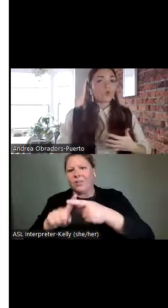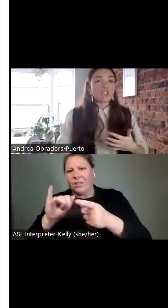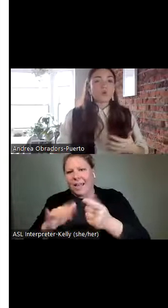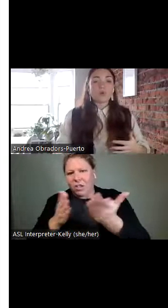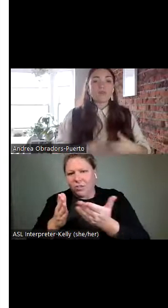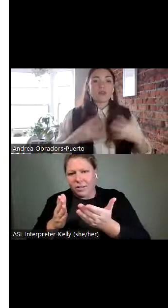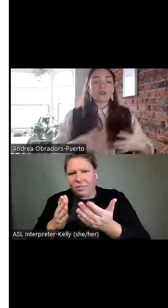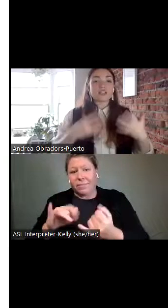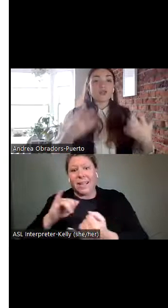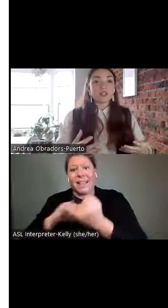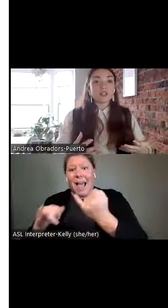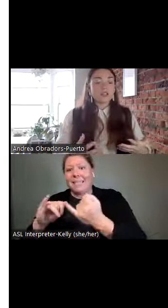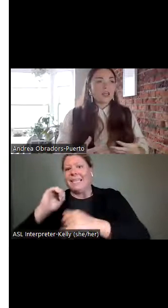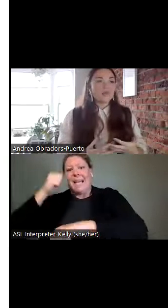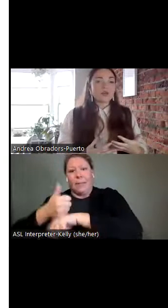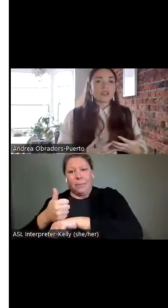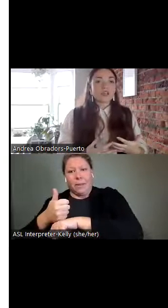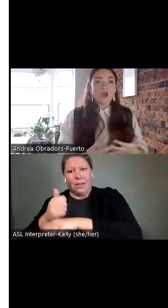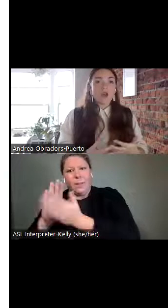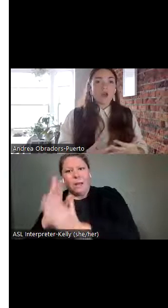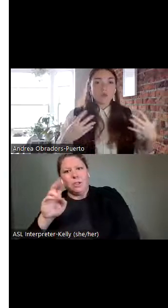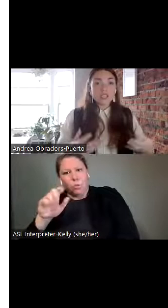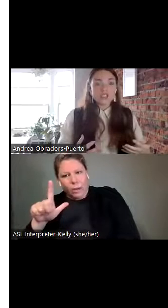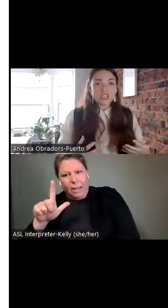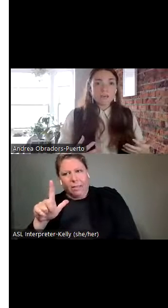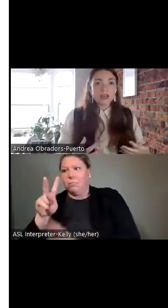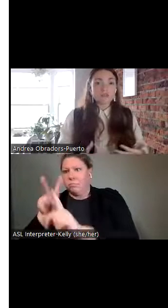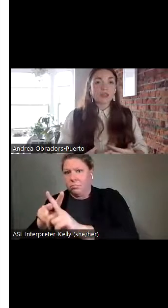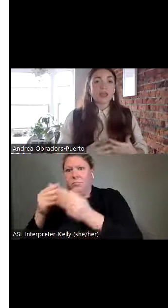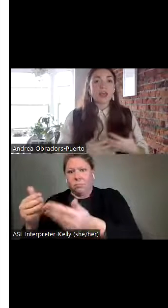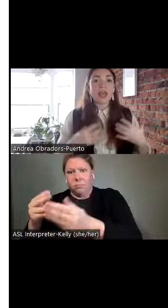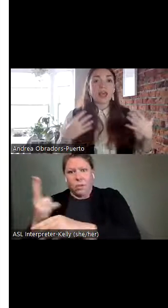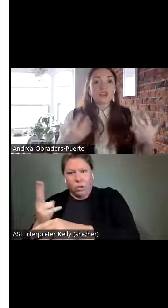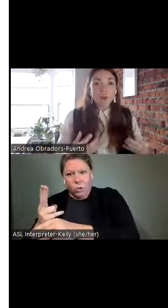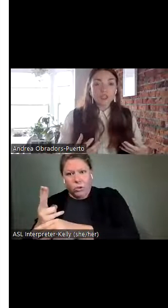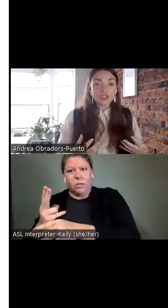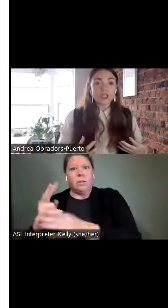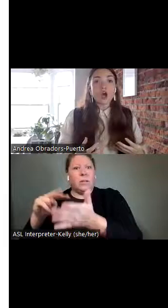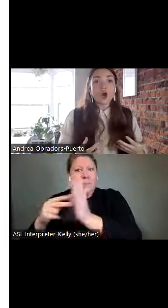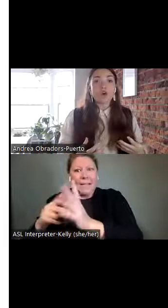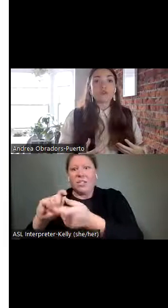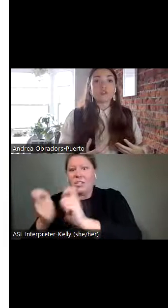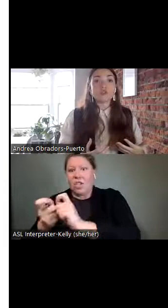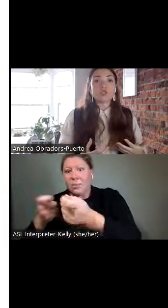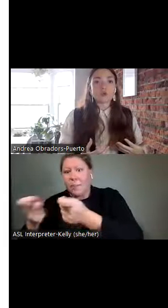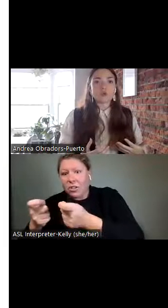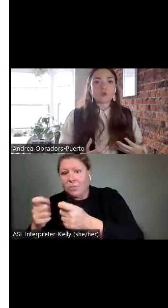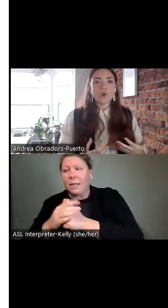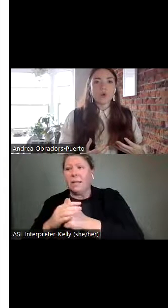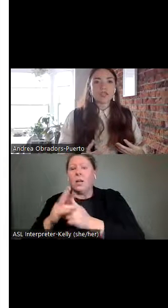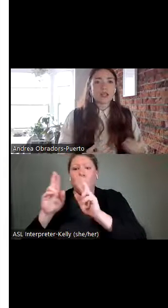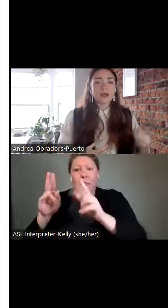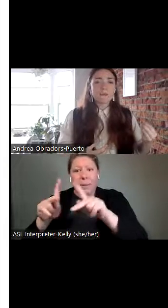implementation, which is when we make things real. And for these, we have to embrace change management and adoption of the solutions that